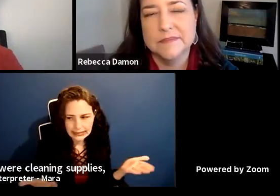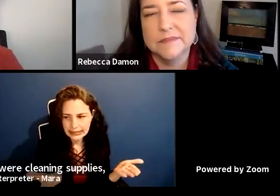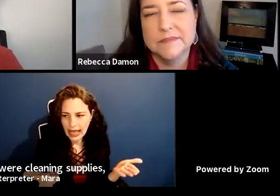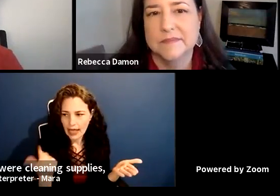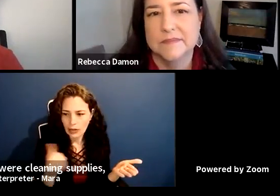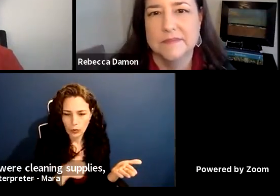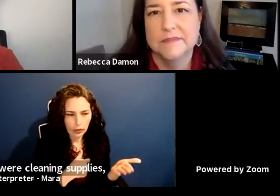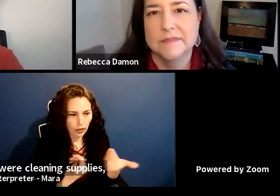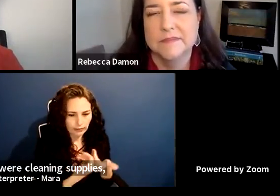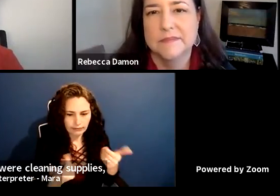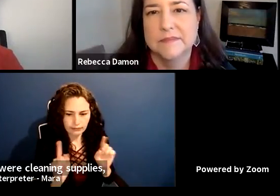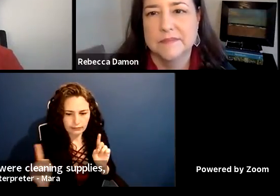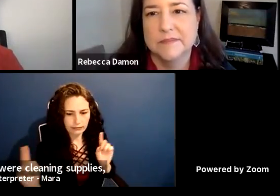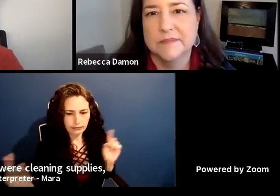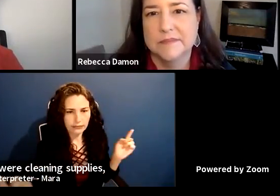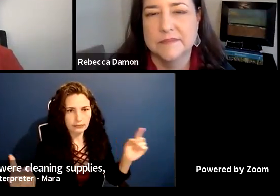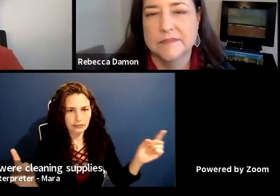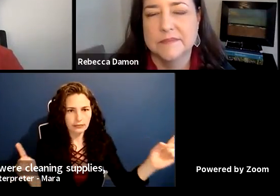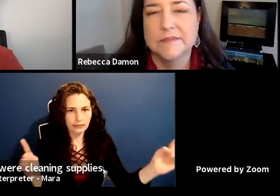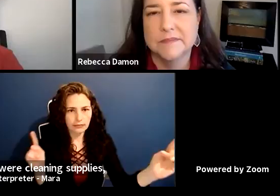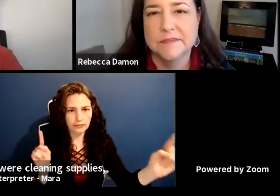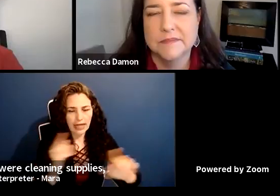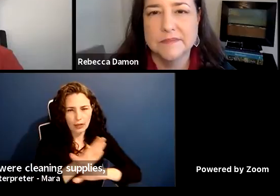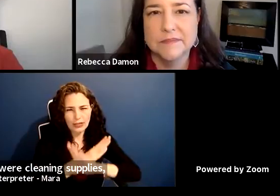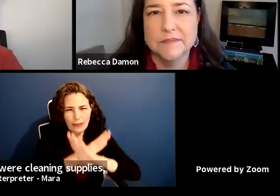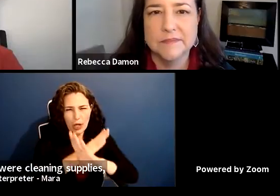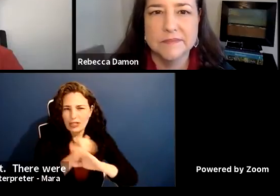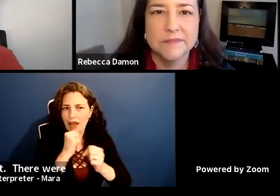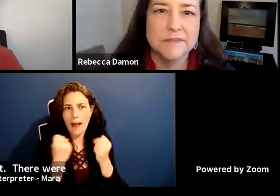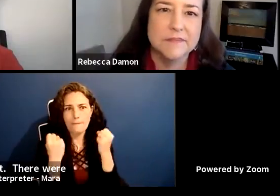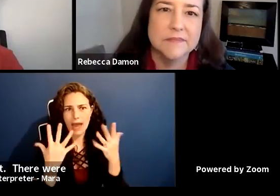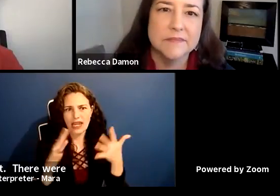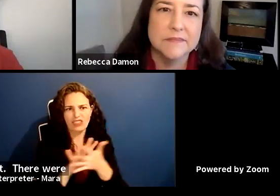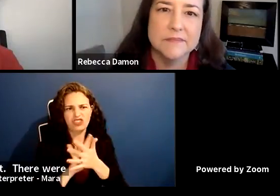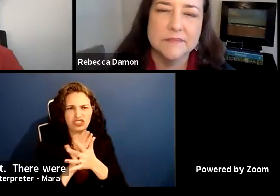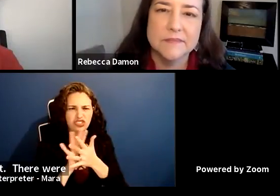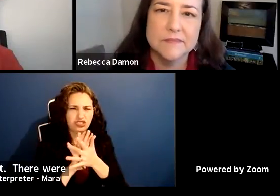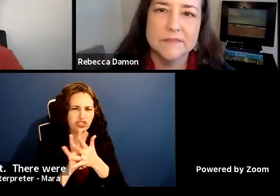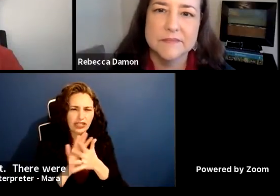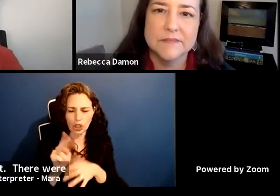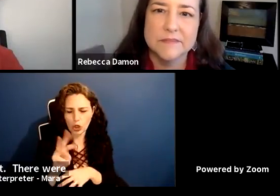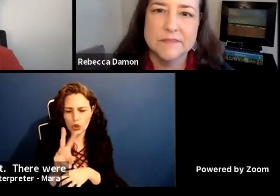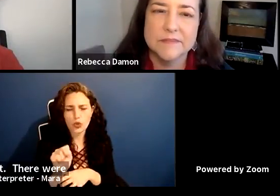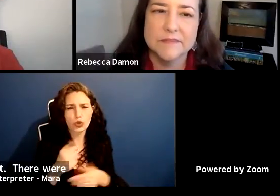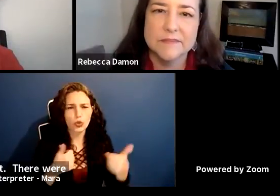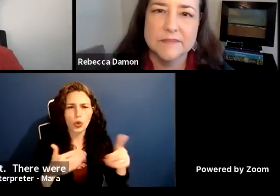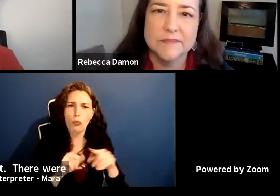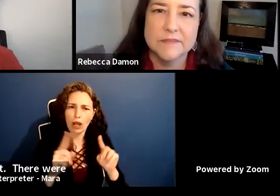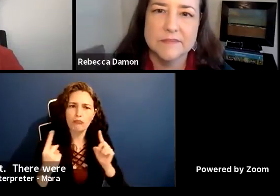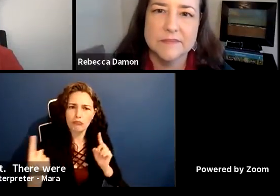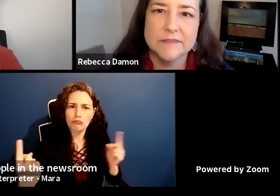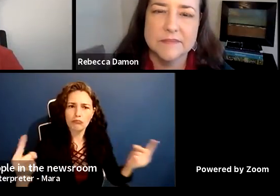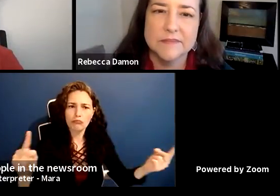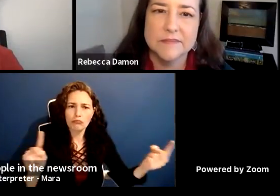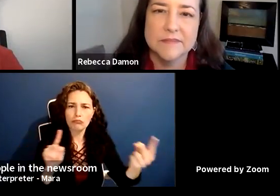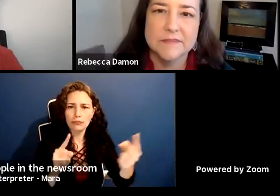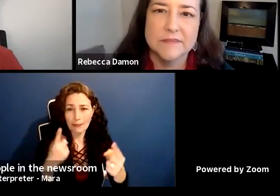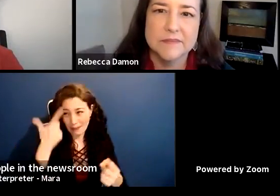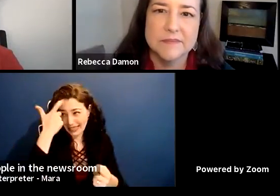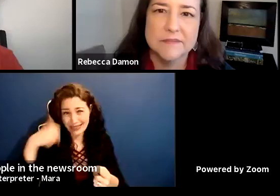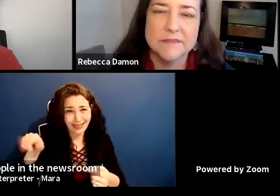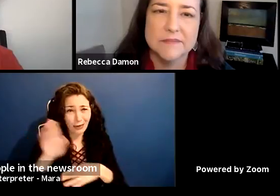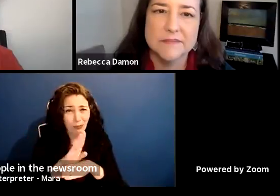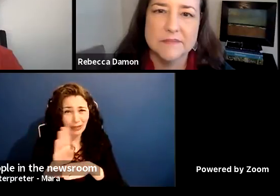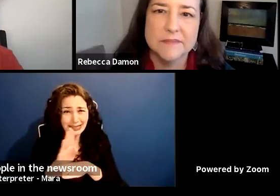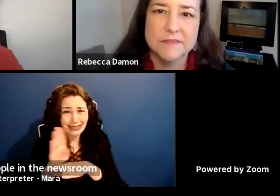barriers and not as many people are in the newsroom. They hold the business, your newsroom, which is a company and they're trying to make